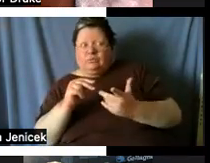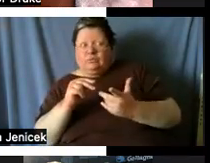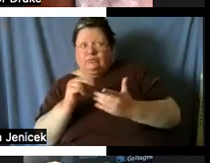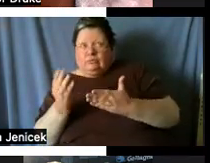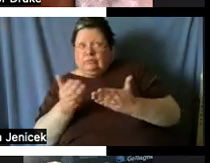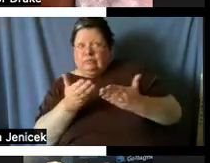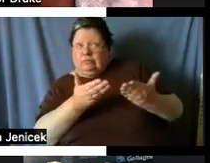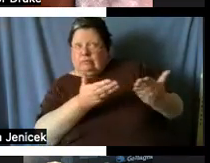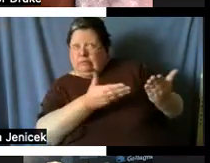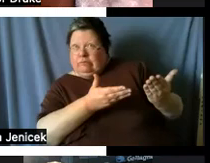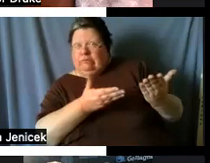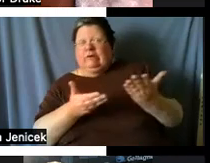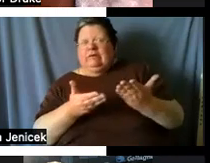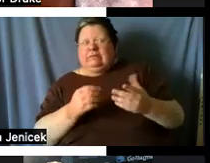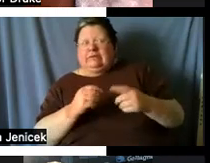is taken away,